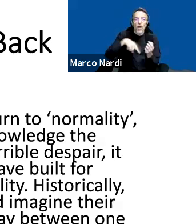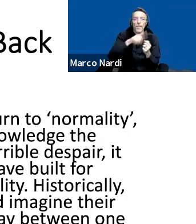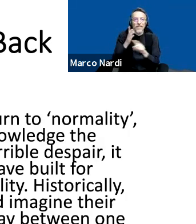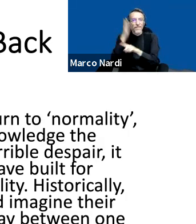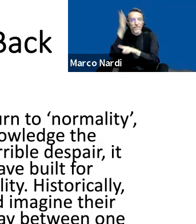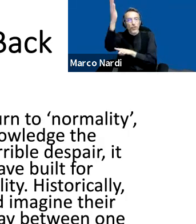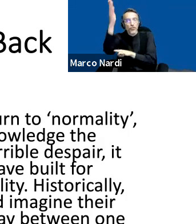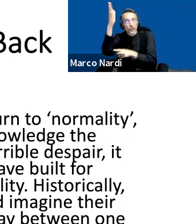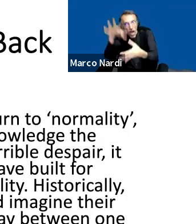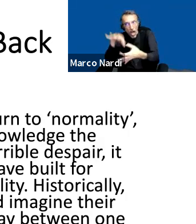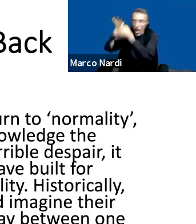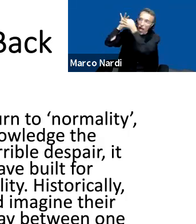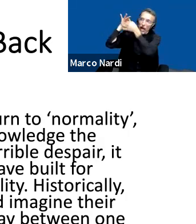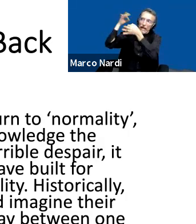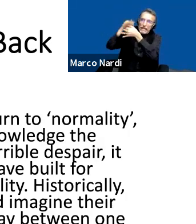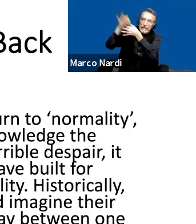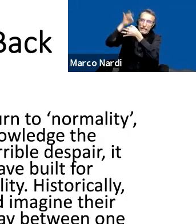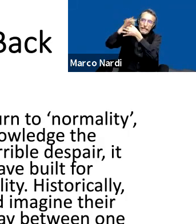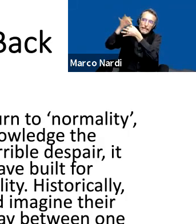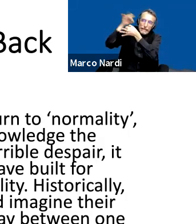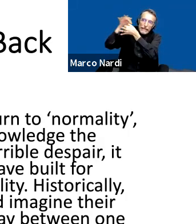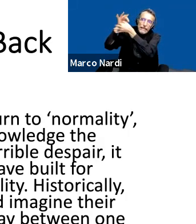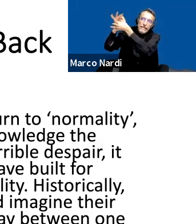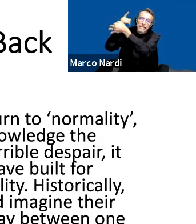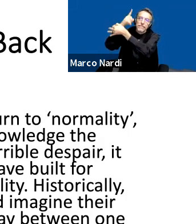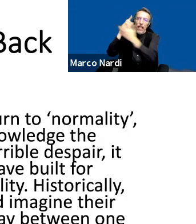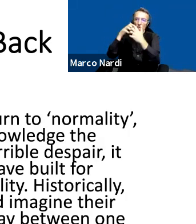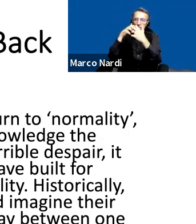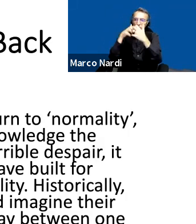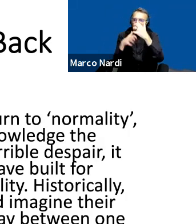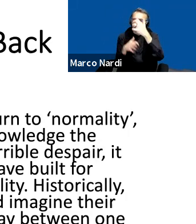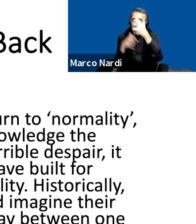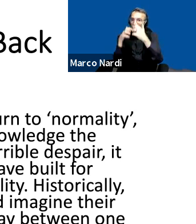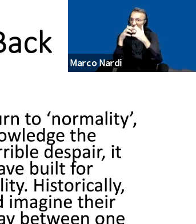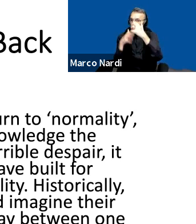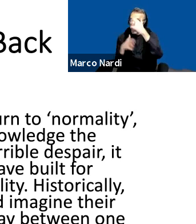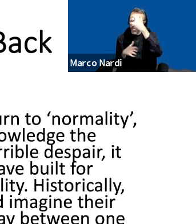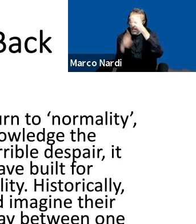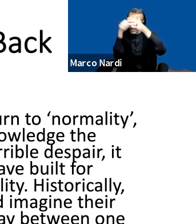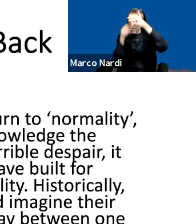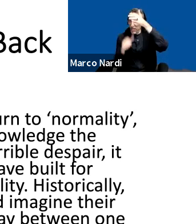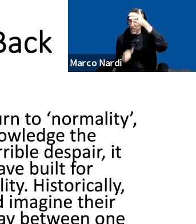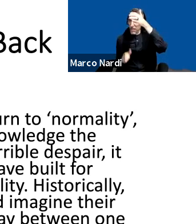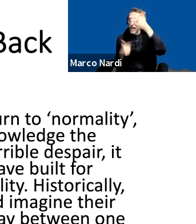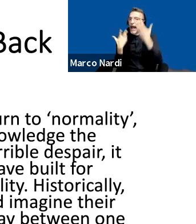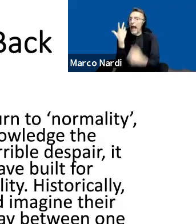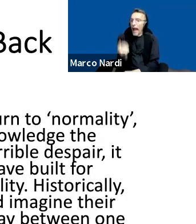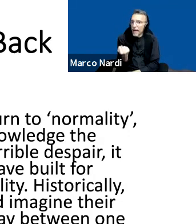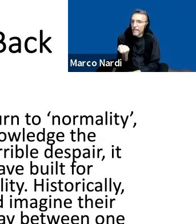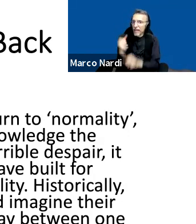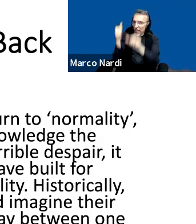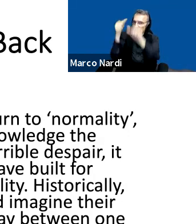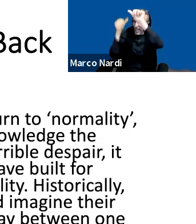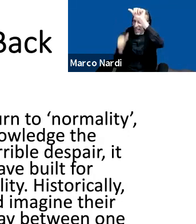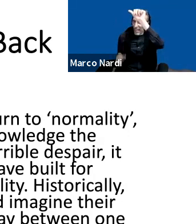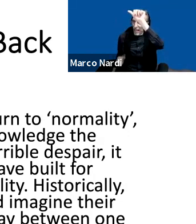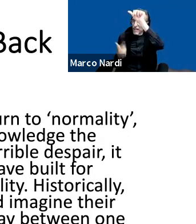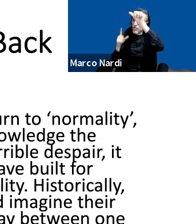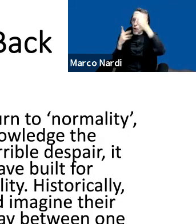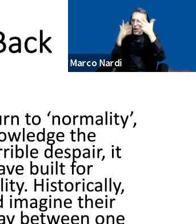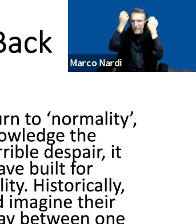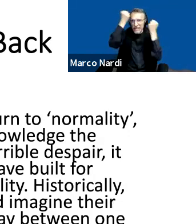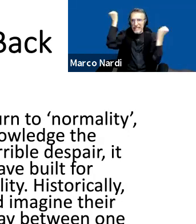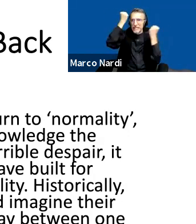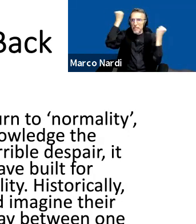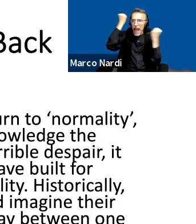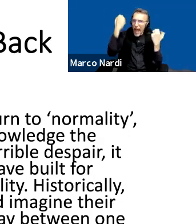past and refusing to acknowledge the rupture. But the rupture exists. And in the midst of this terrible despair, it offers us